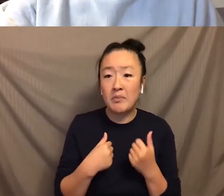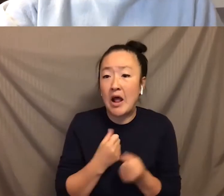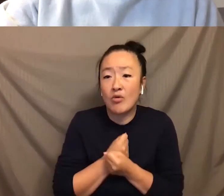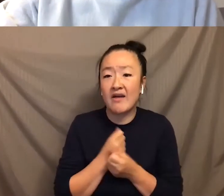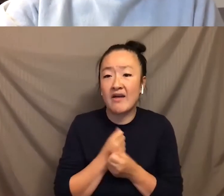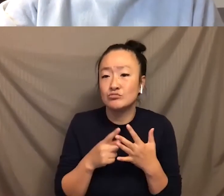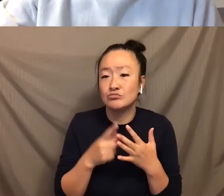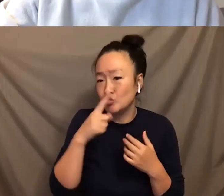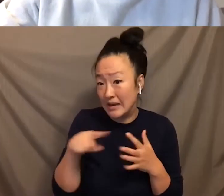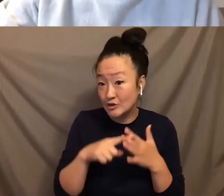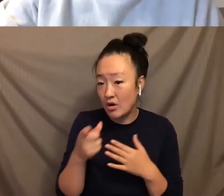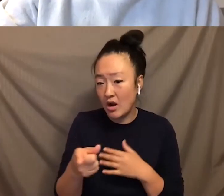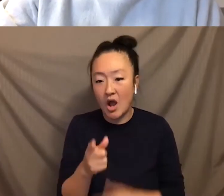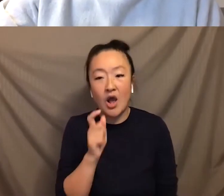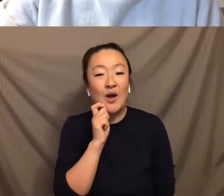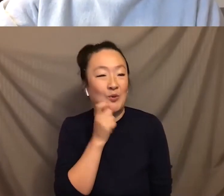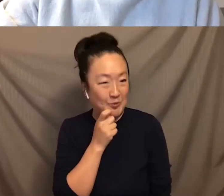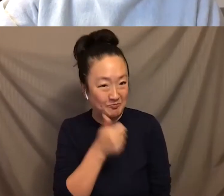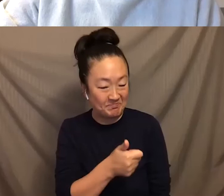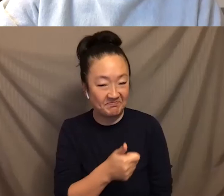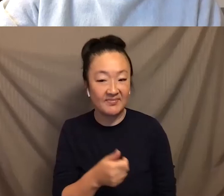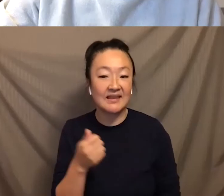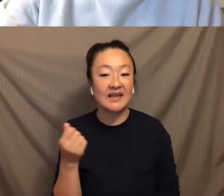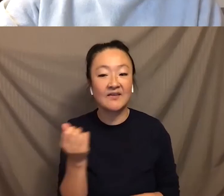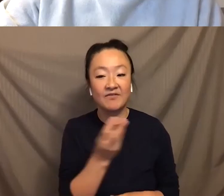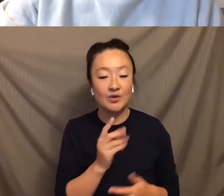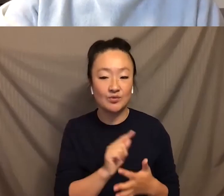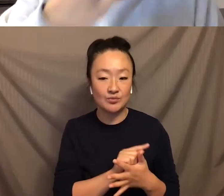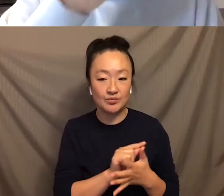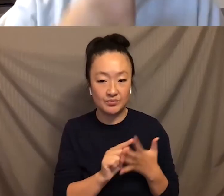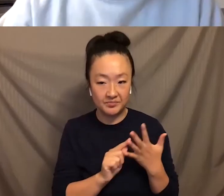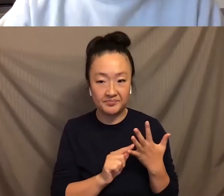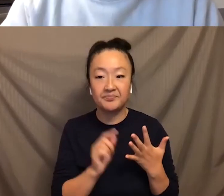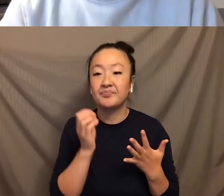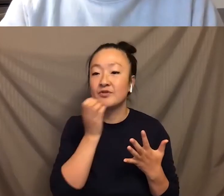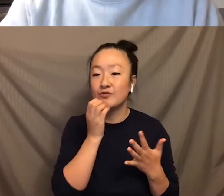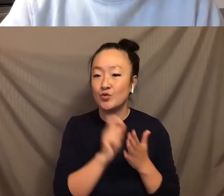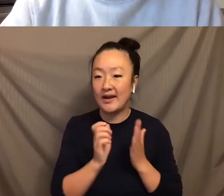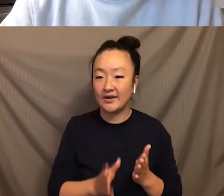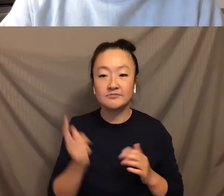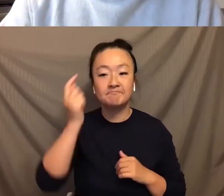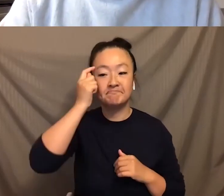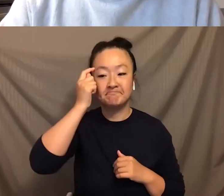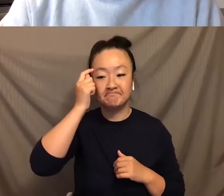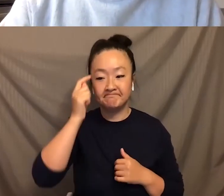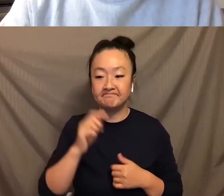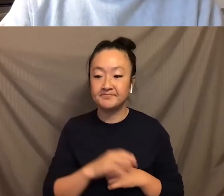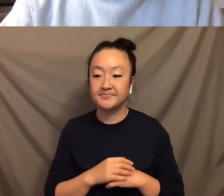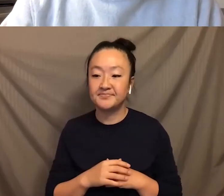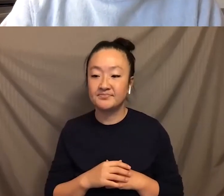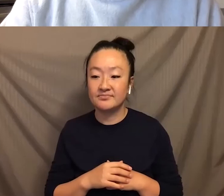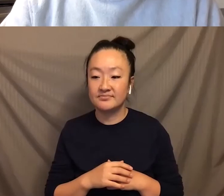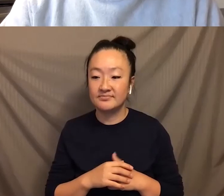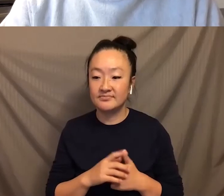start. Okay, cool. Well, a few, food writers who come to mind. One is